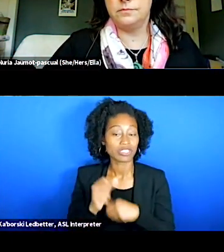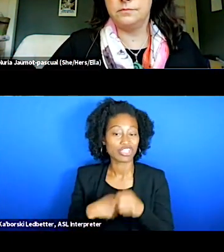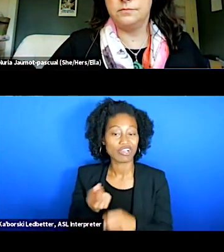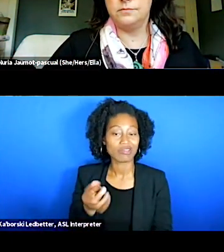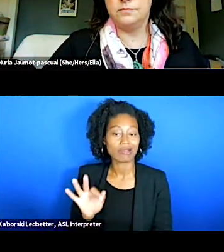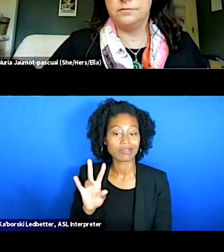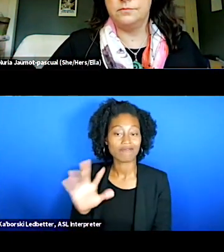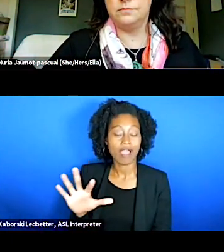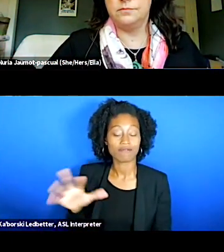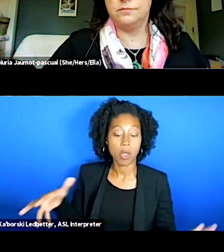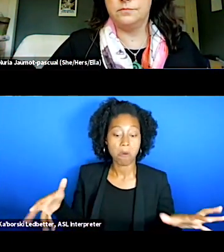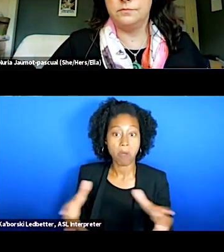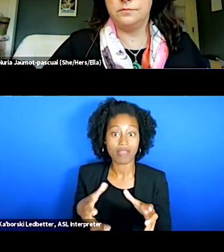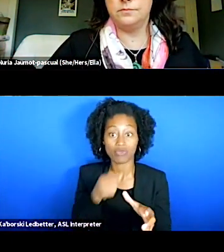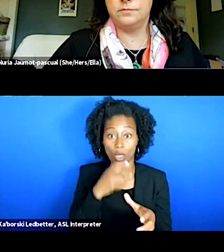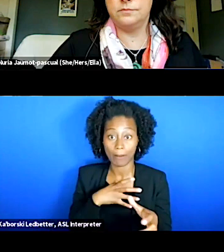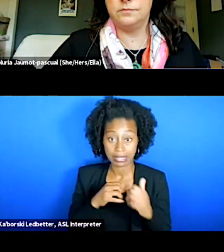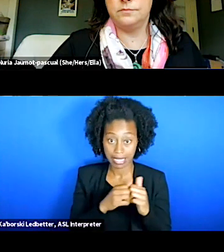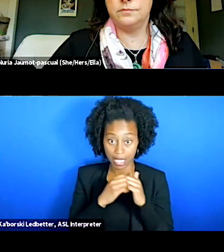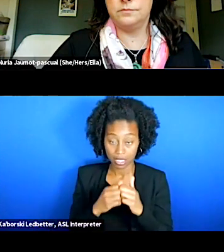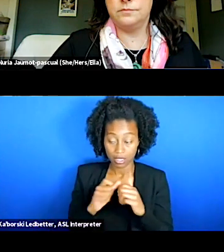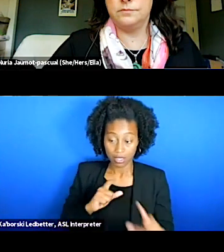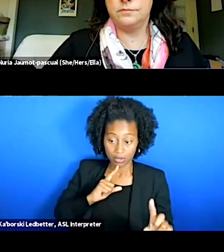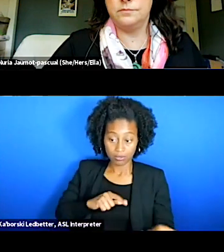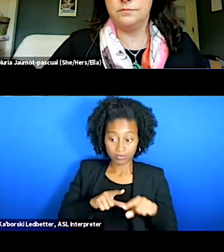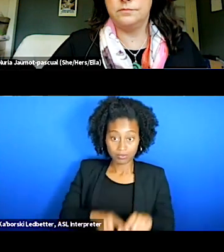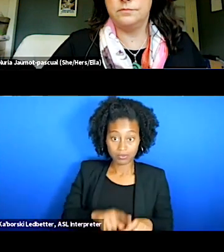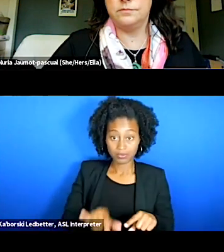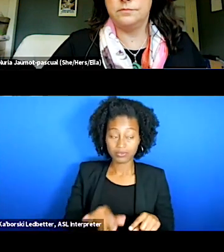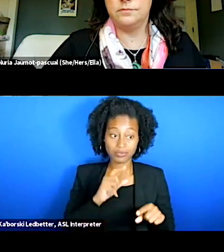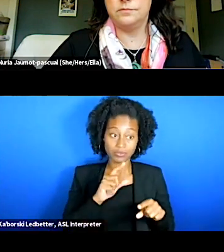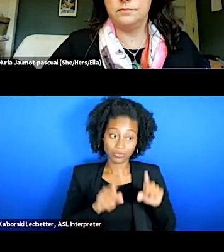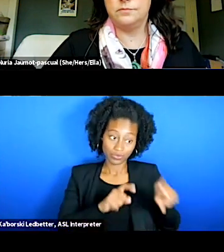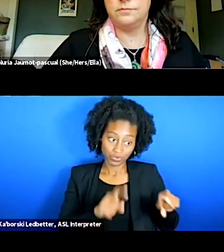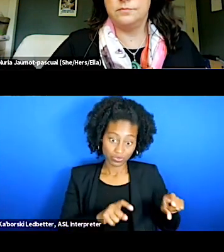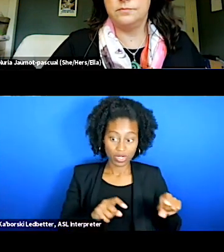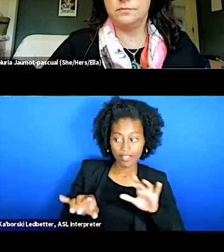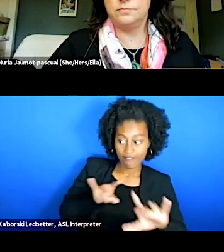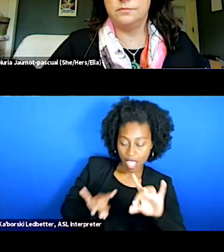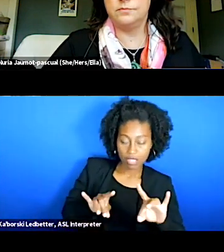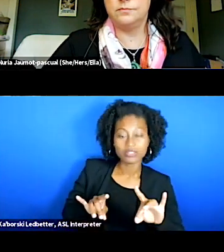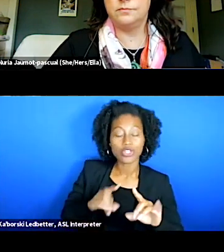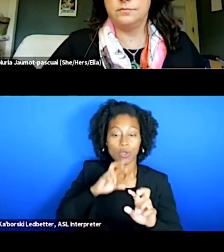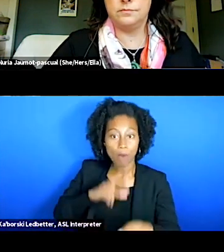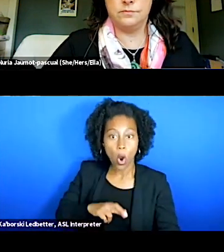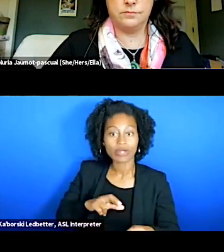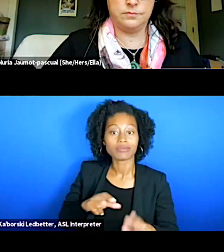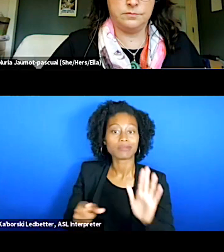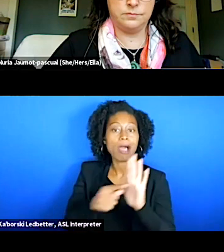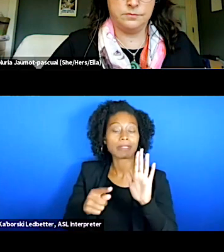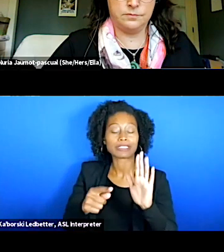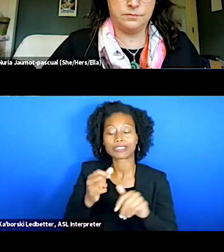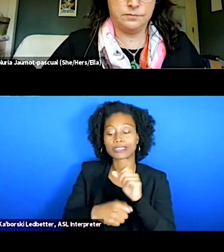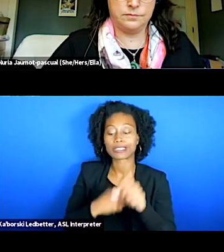together. And the report, based on the survey and their findings, was put out in 1976. So I just went all the way